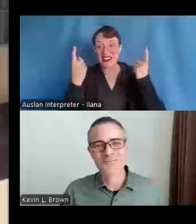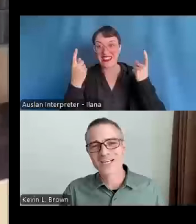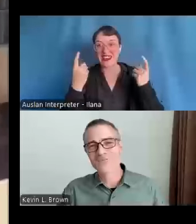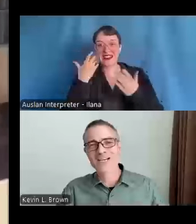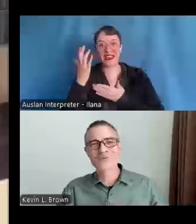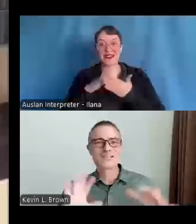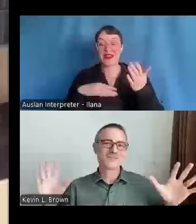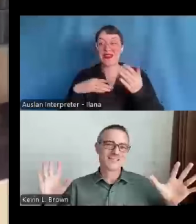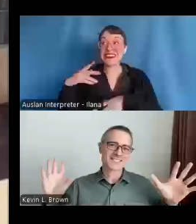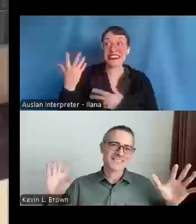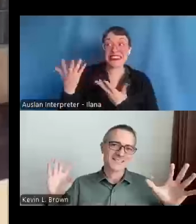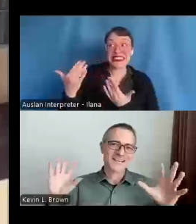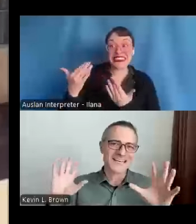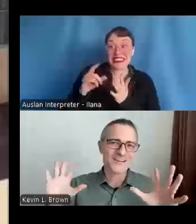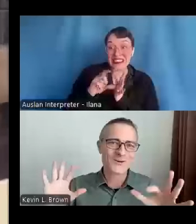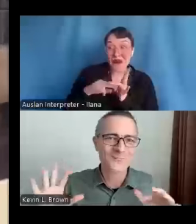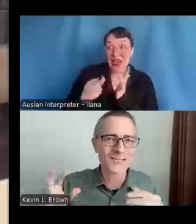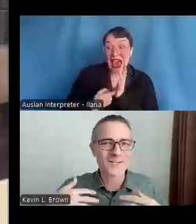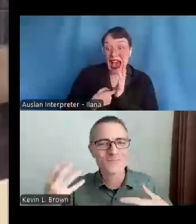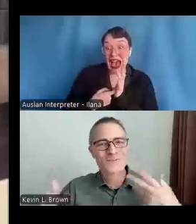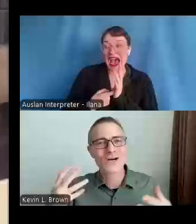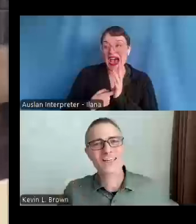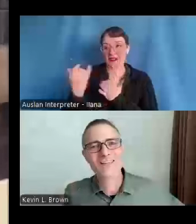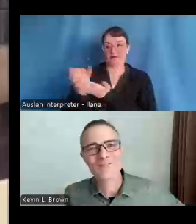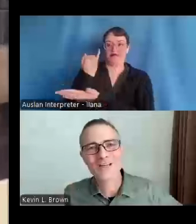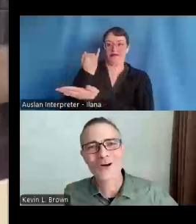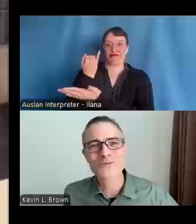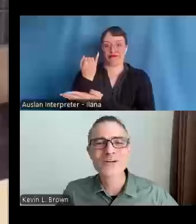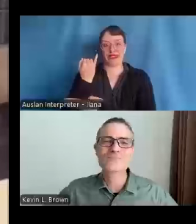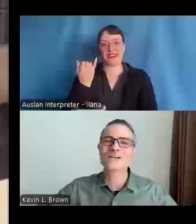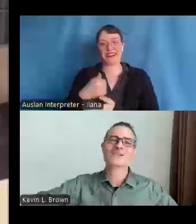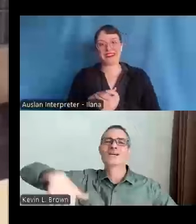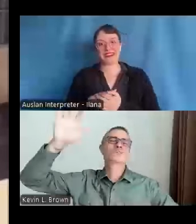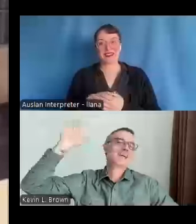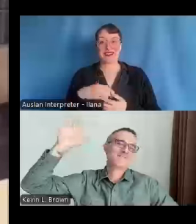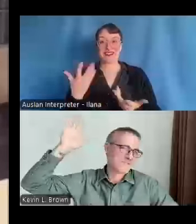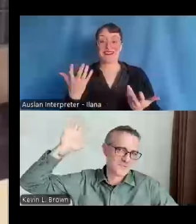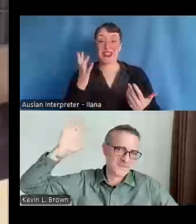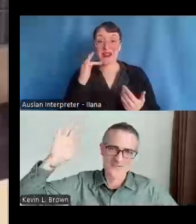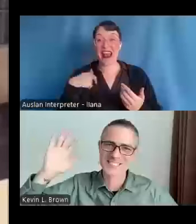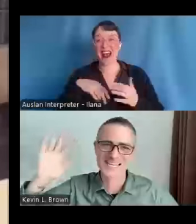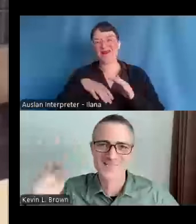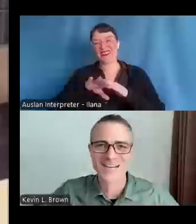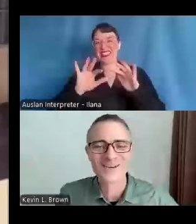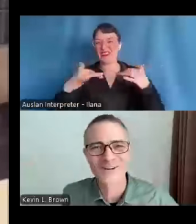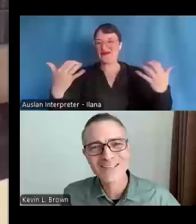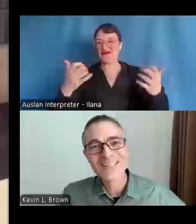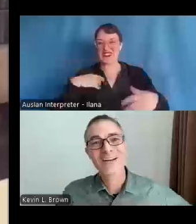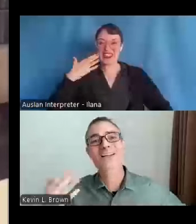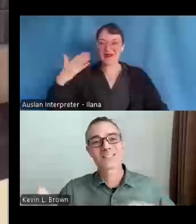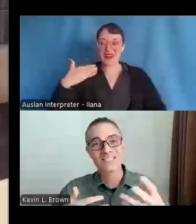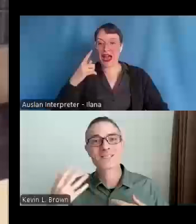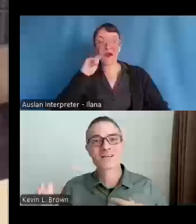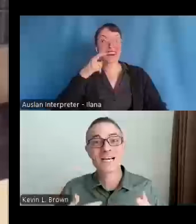right? When I do this keynote talk in auditoriums, I'll say, raise your hand if you've ever been rejected by a donor.